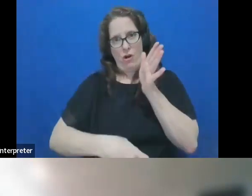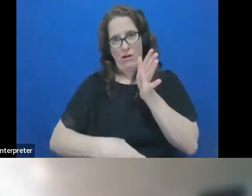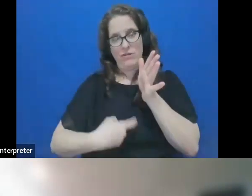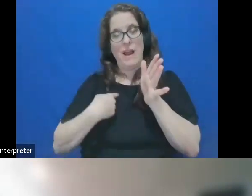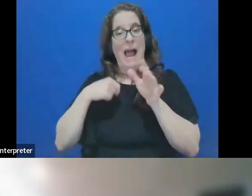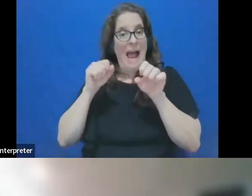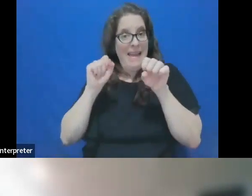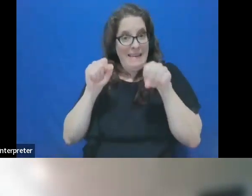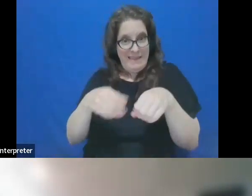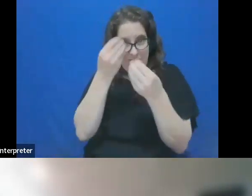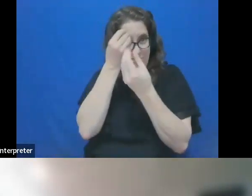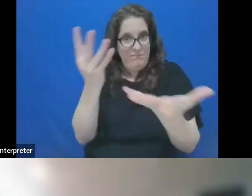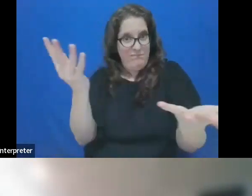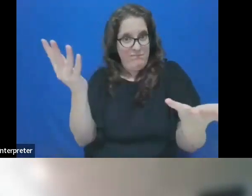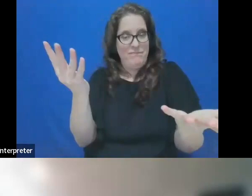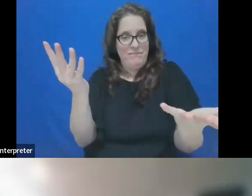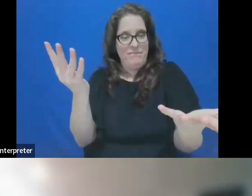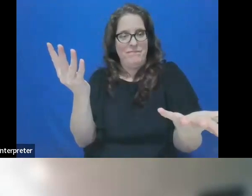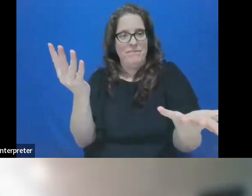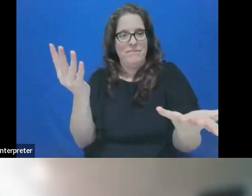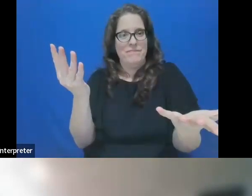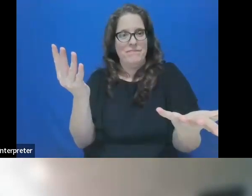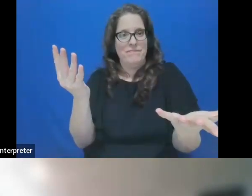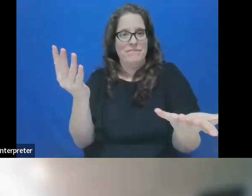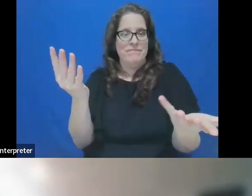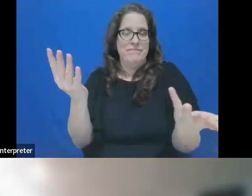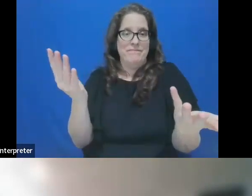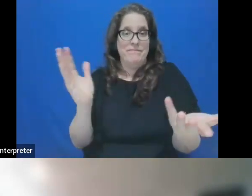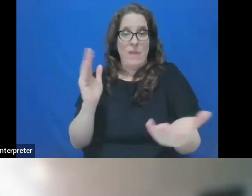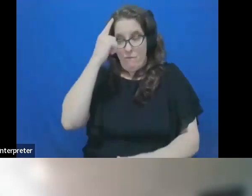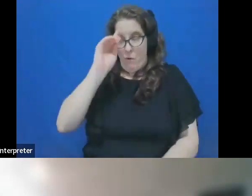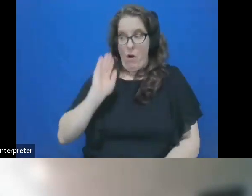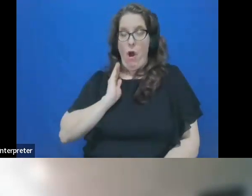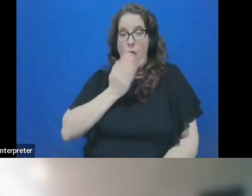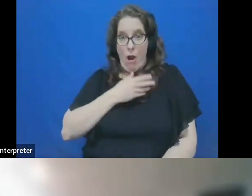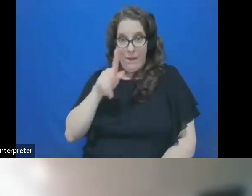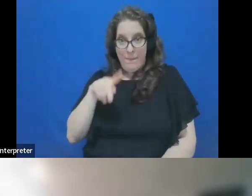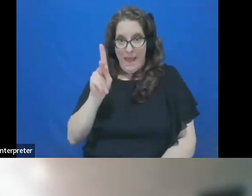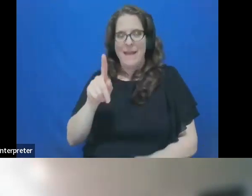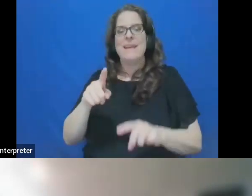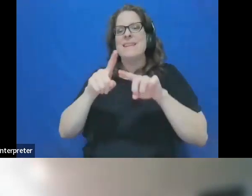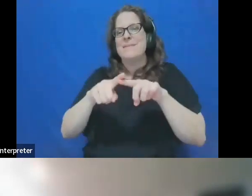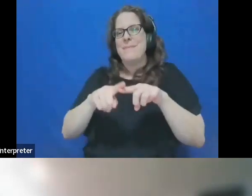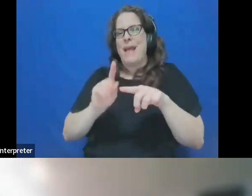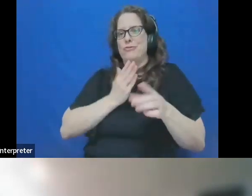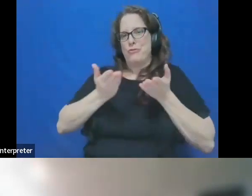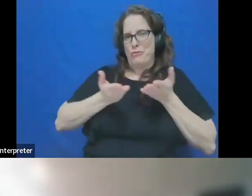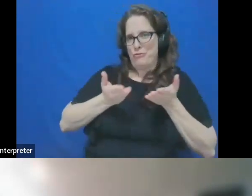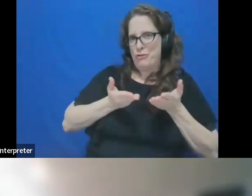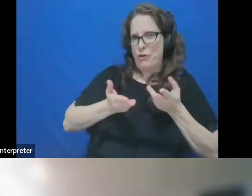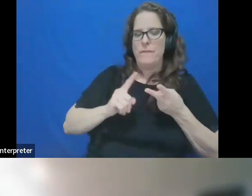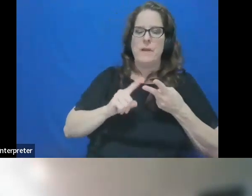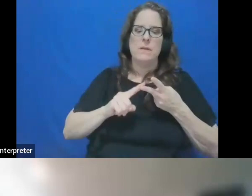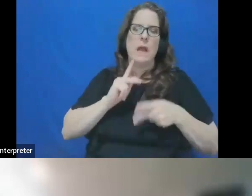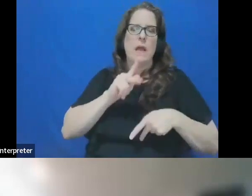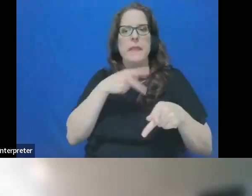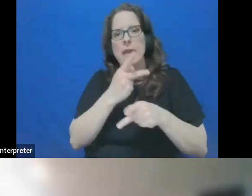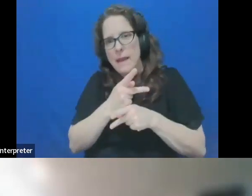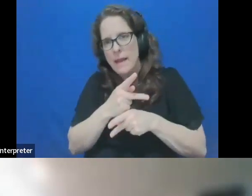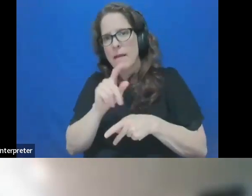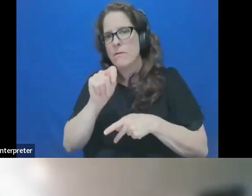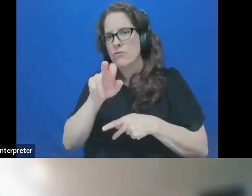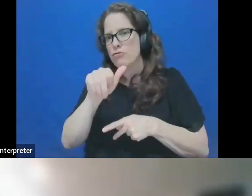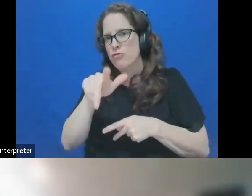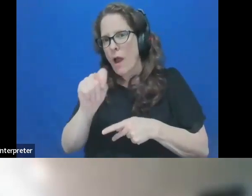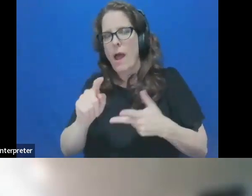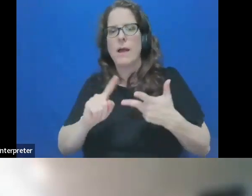that yes, it is dependent on the services that we are providing, the type of trust, and the